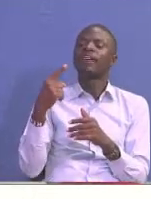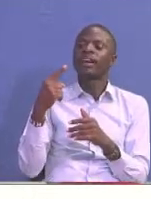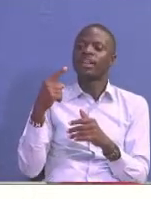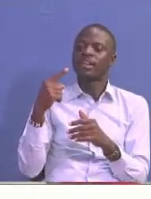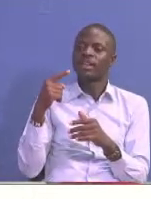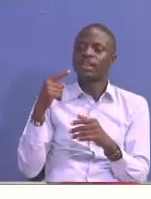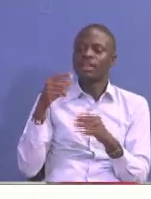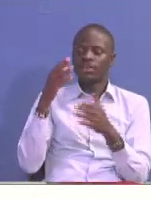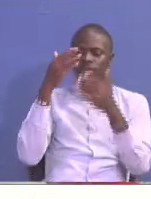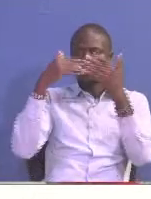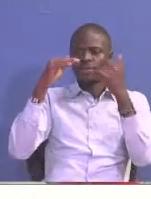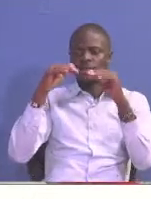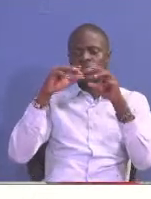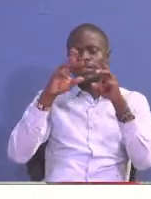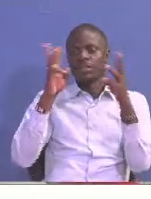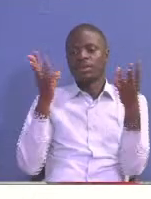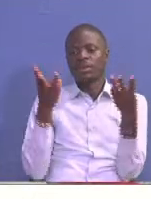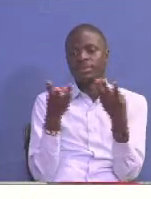universities.